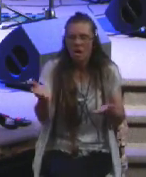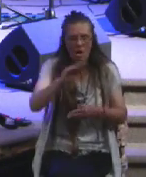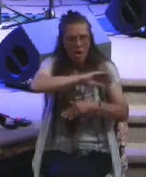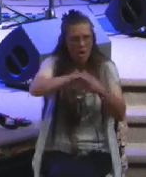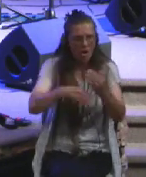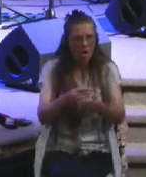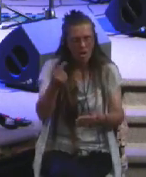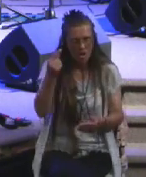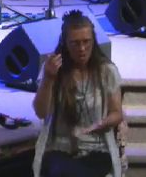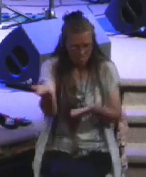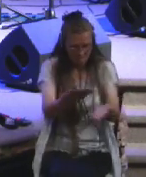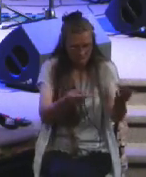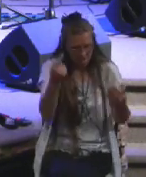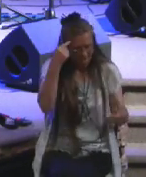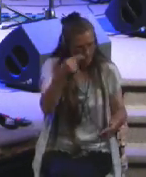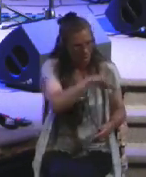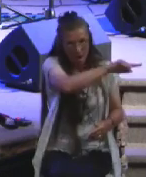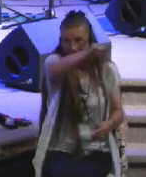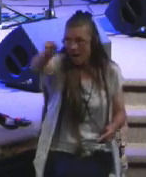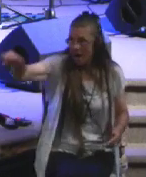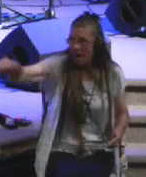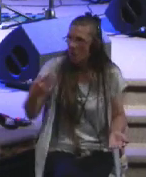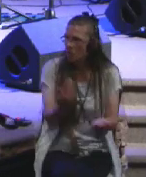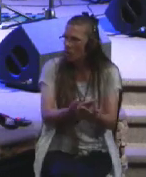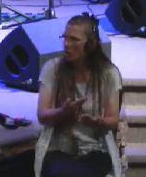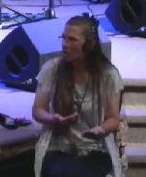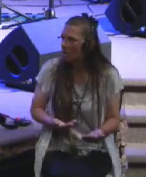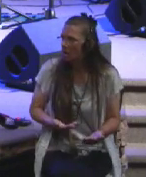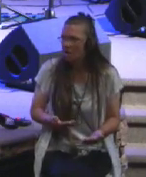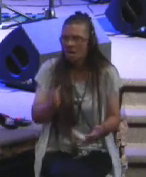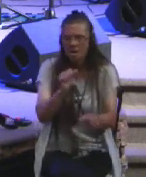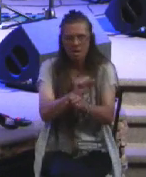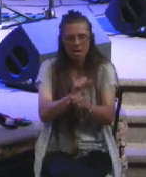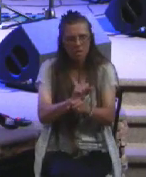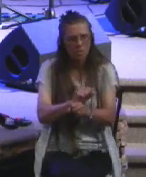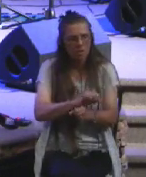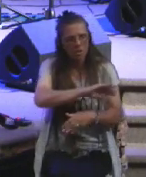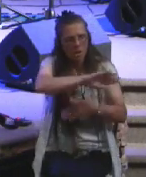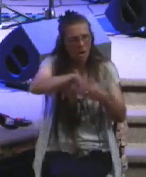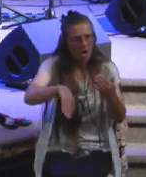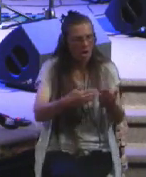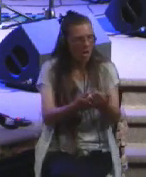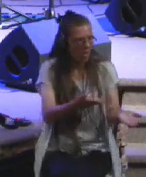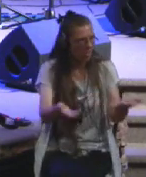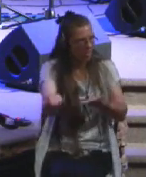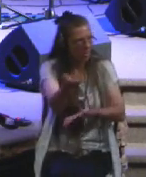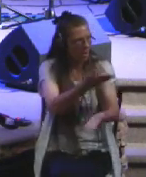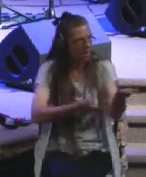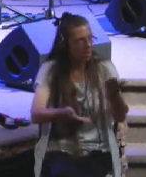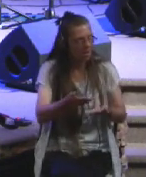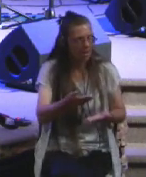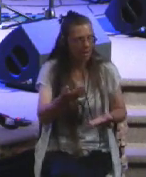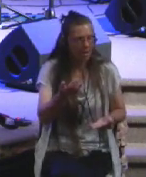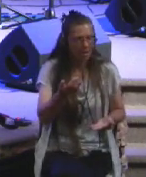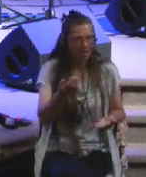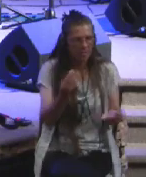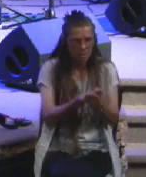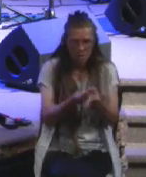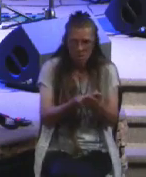things for our good. He works out all things for our good if we love him and serve